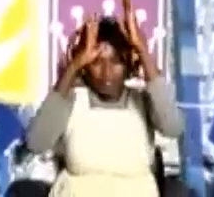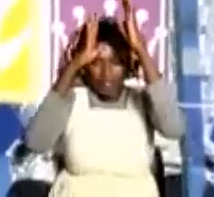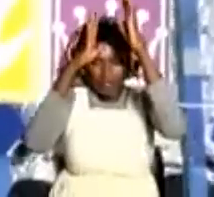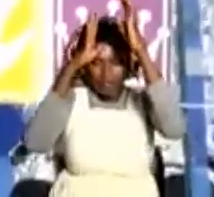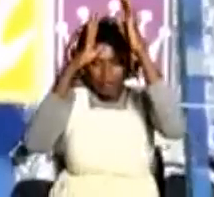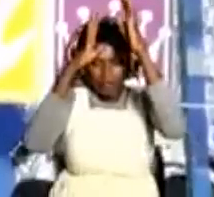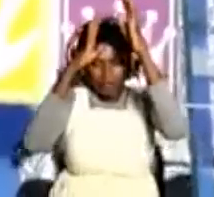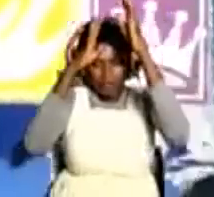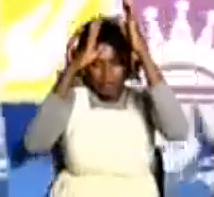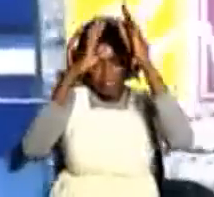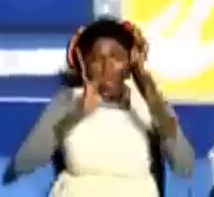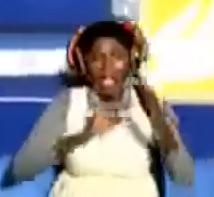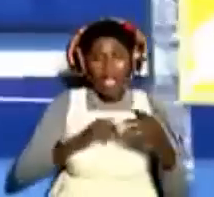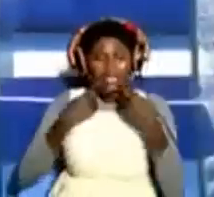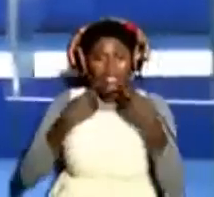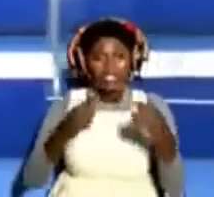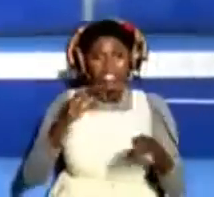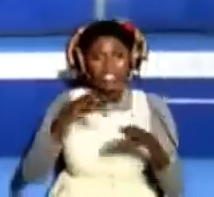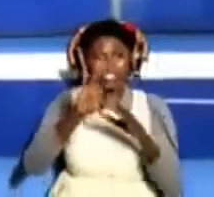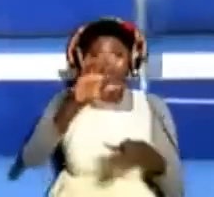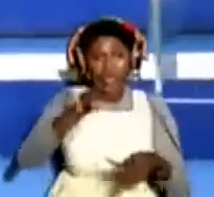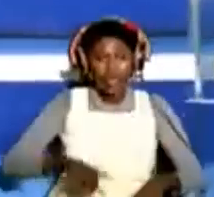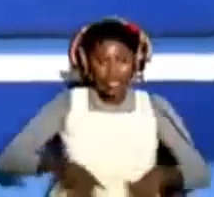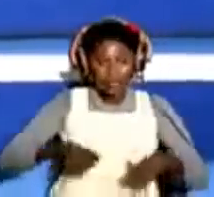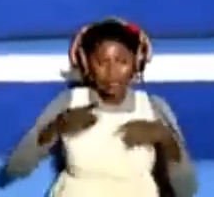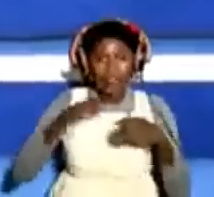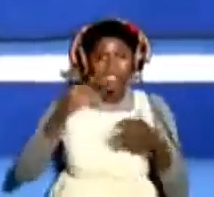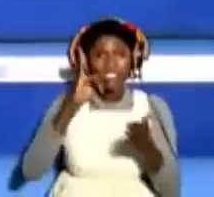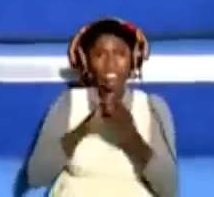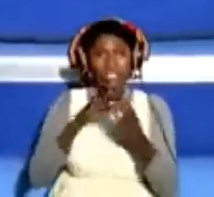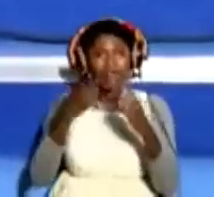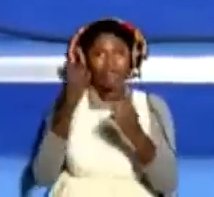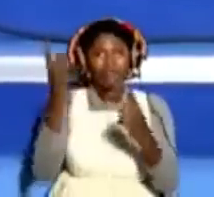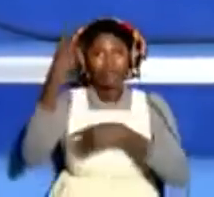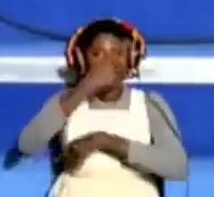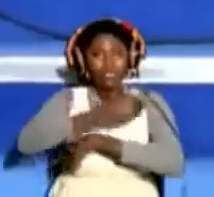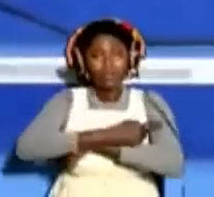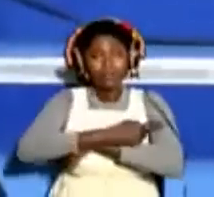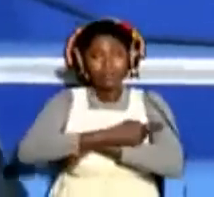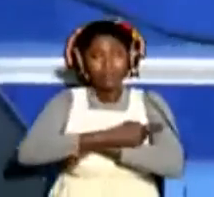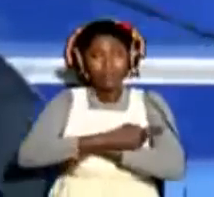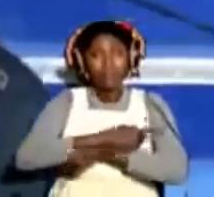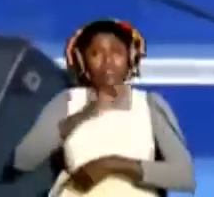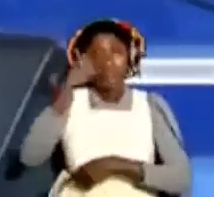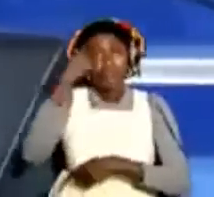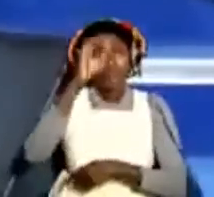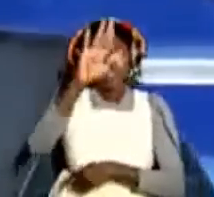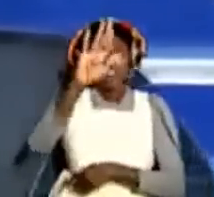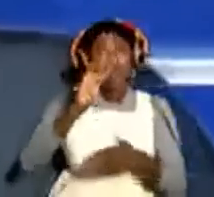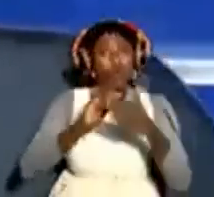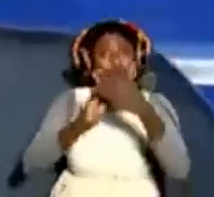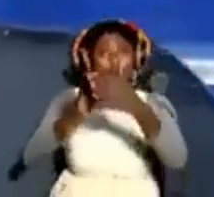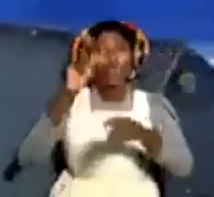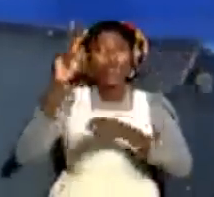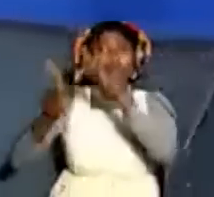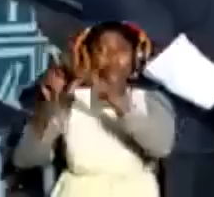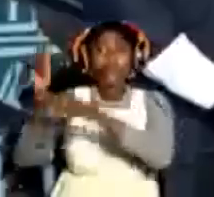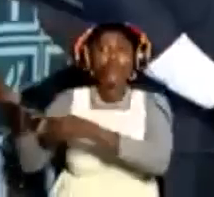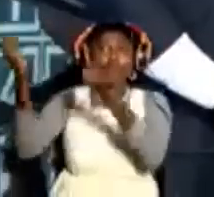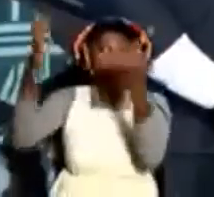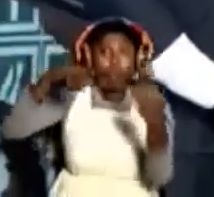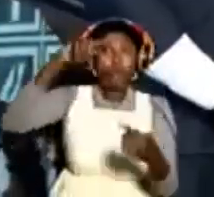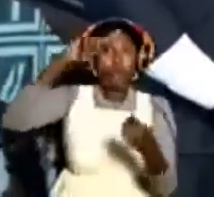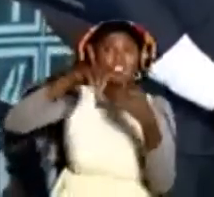hearing. I declare concerning you that from today, for your sake, many will come into the